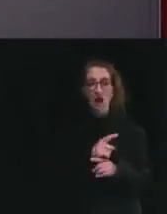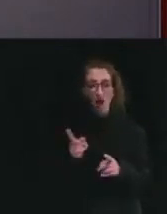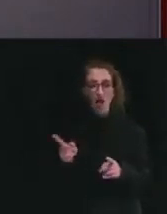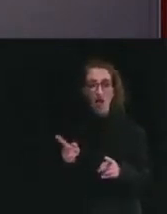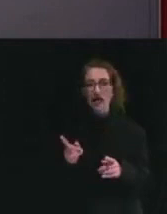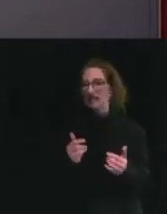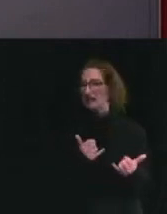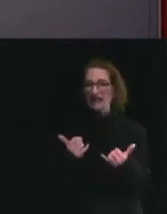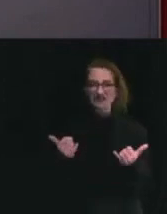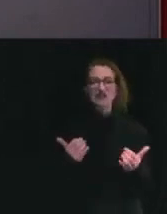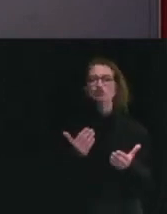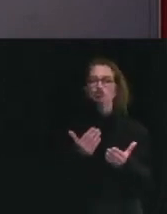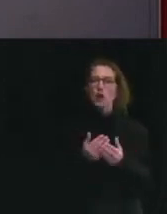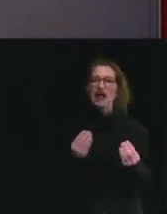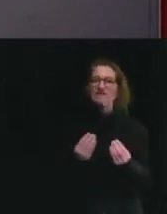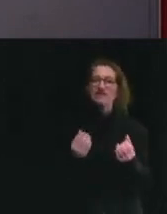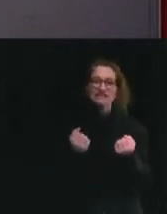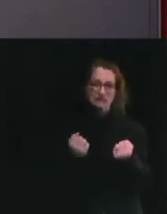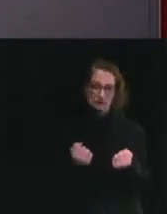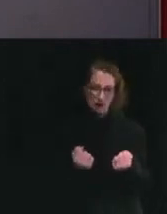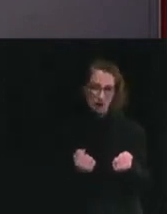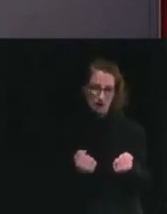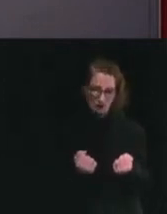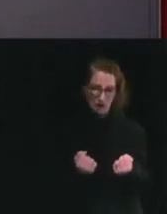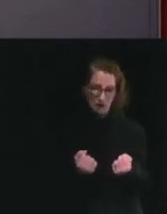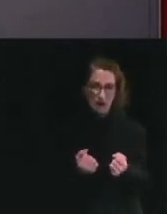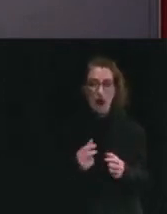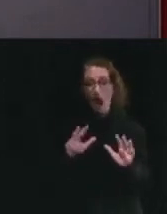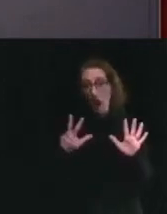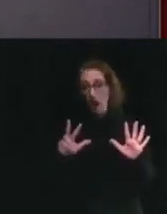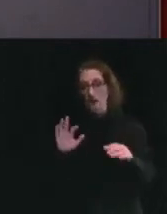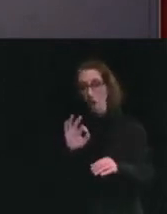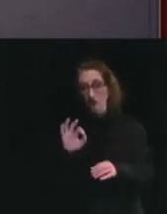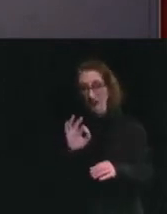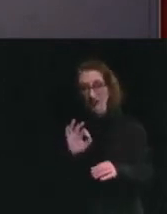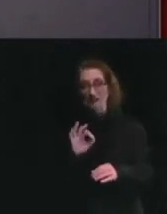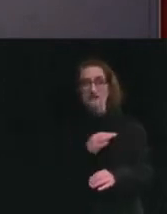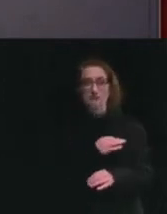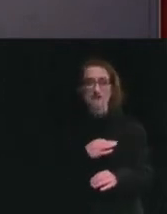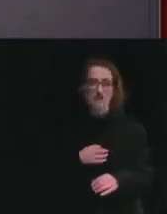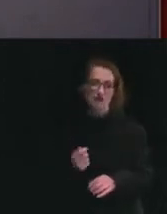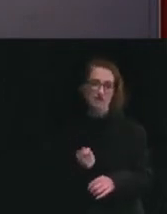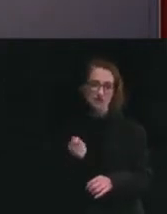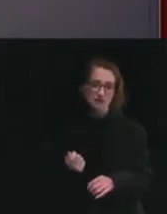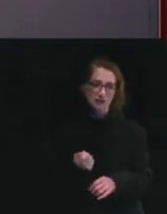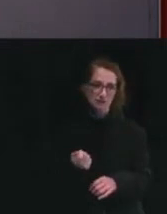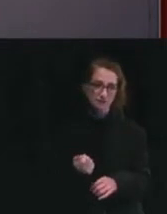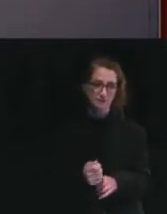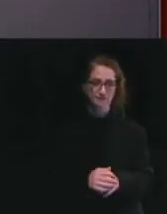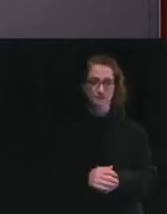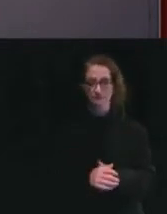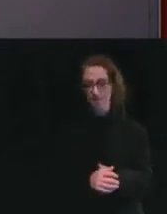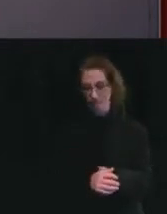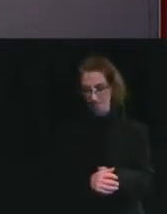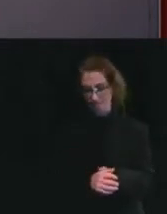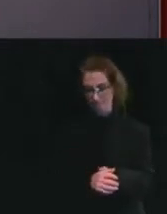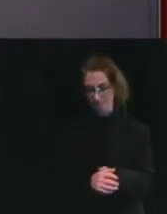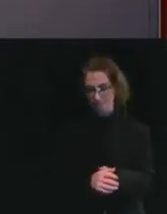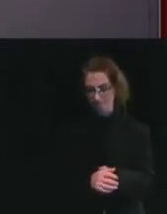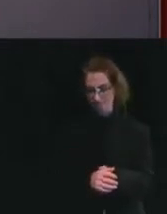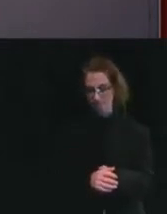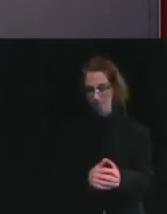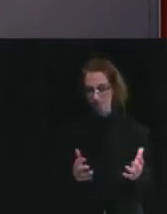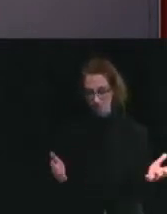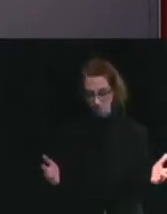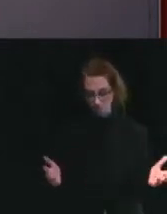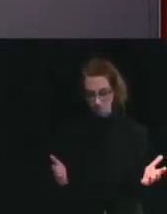But the majority, or almost all, are taken care of in some way, shape, or form. A small amount is also privately insured. Now,